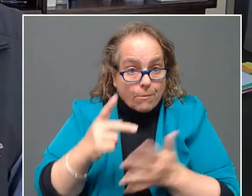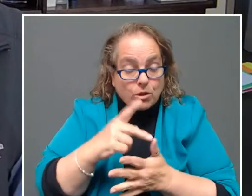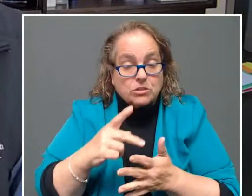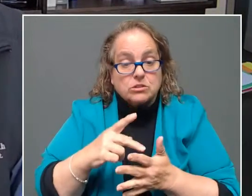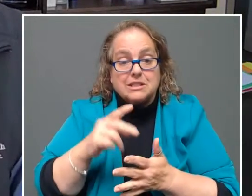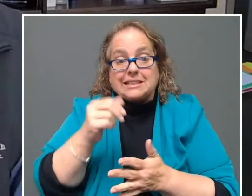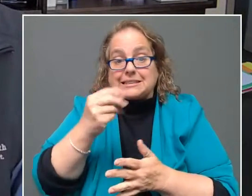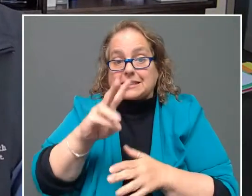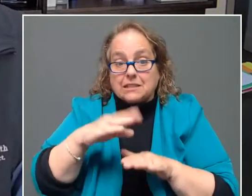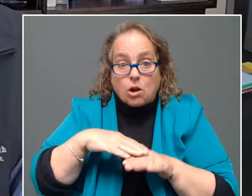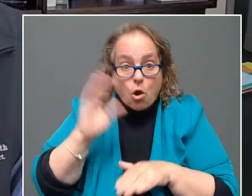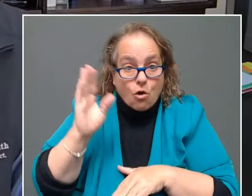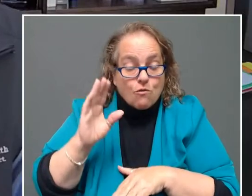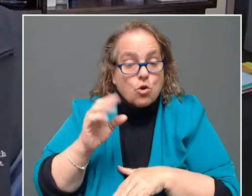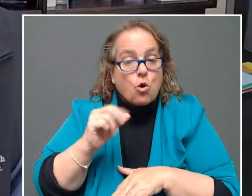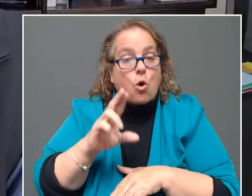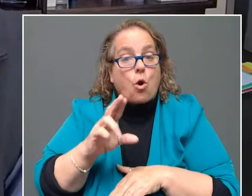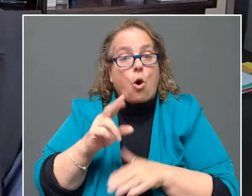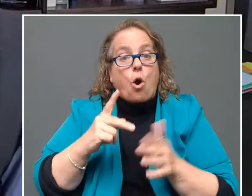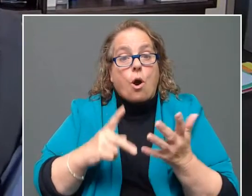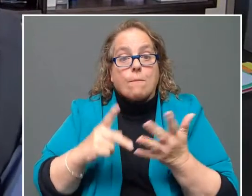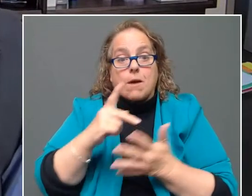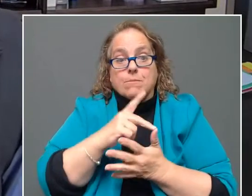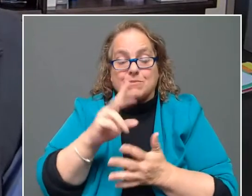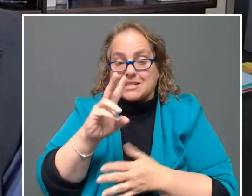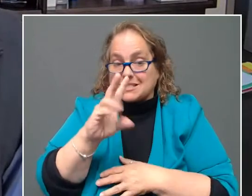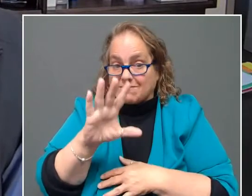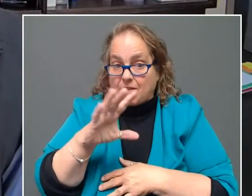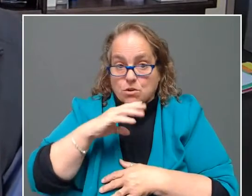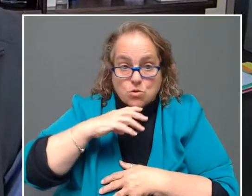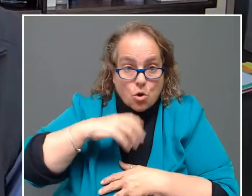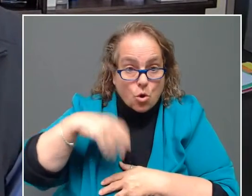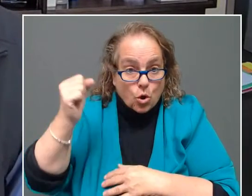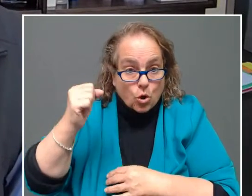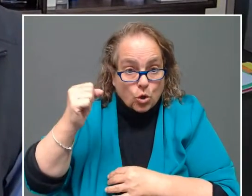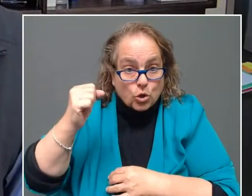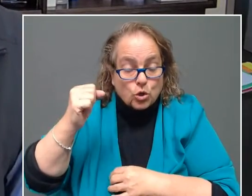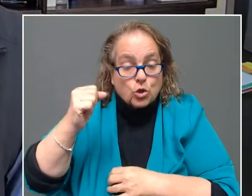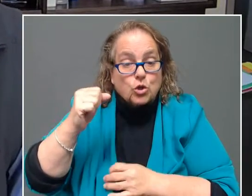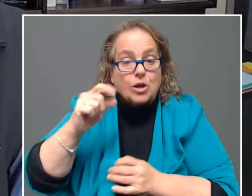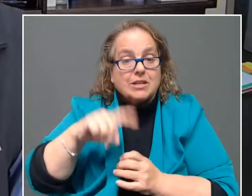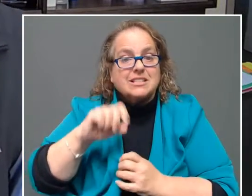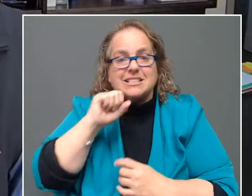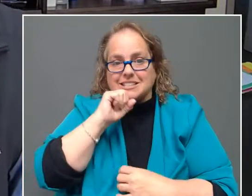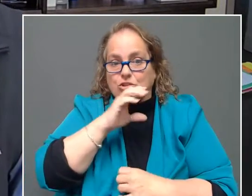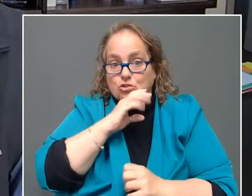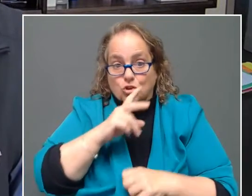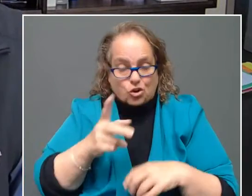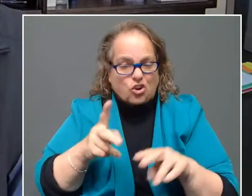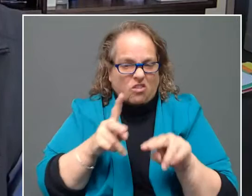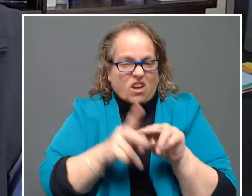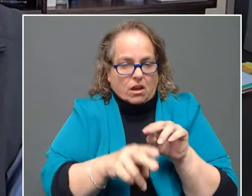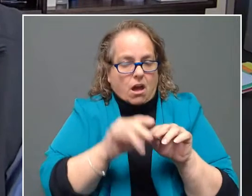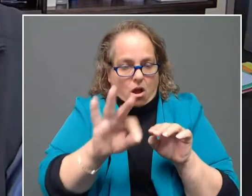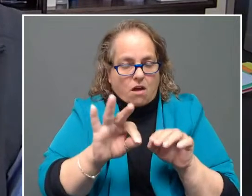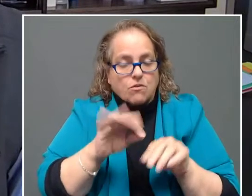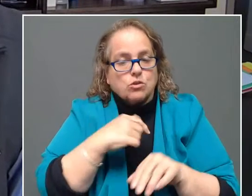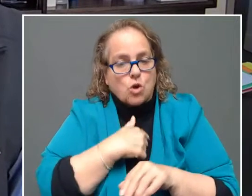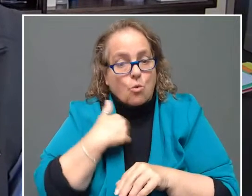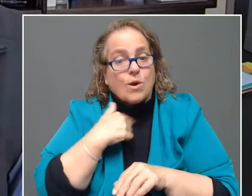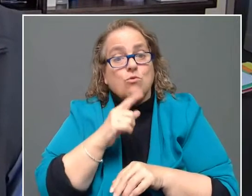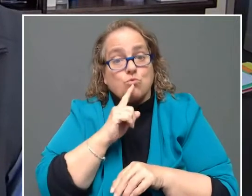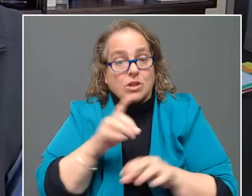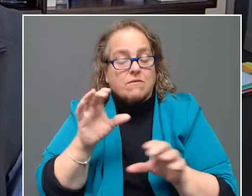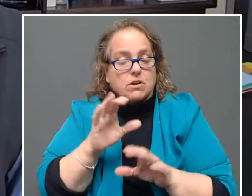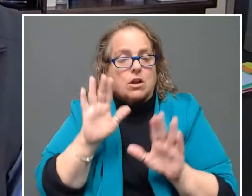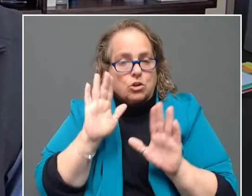over, or the population, I think it's 65 or older is the senior cutoff that they have. So we have really, really done a great job. I